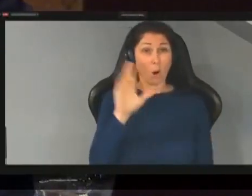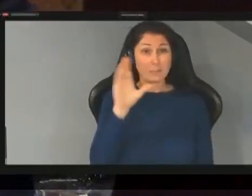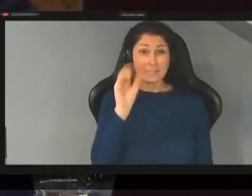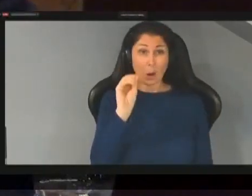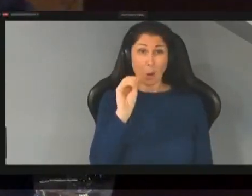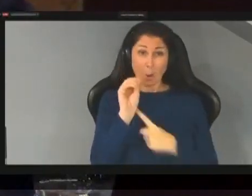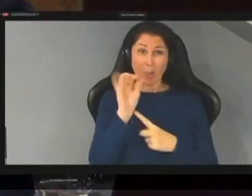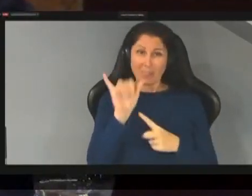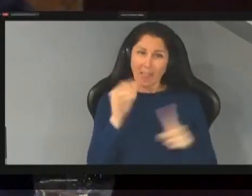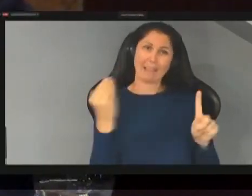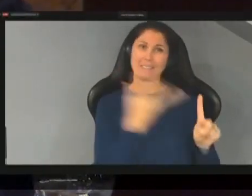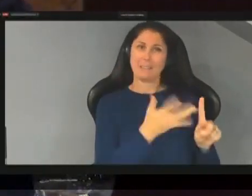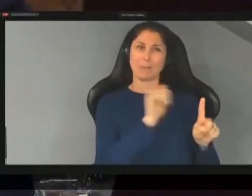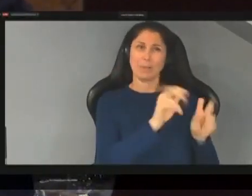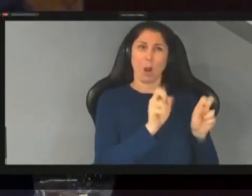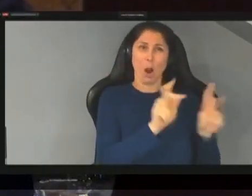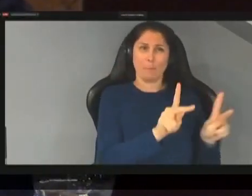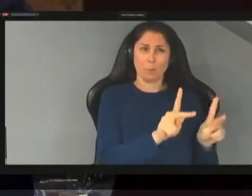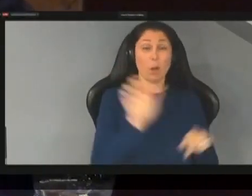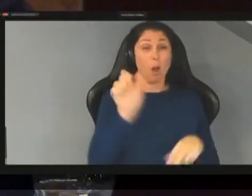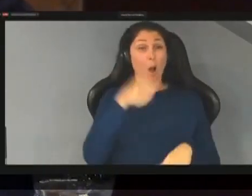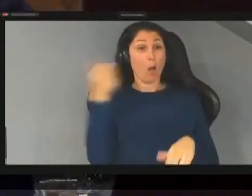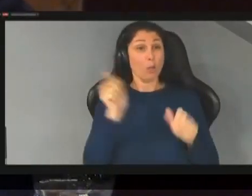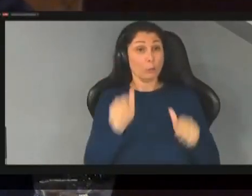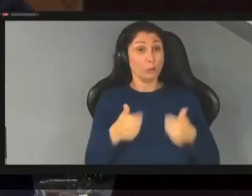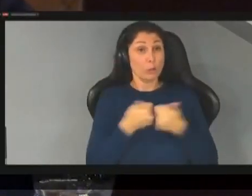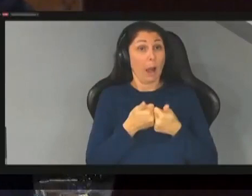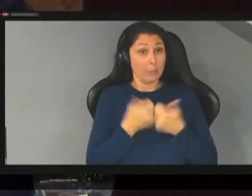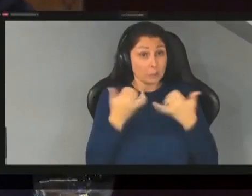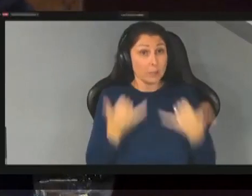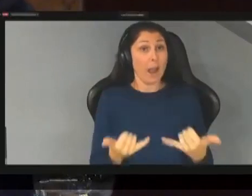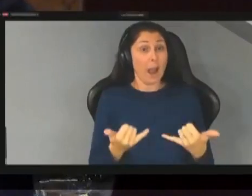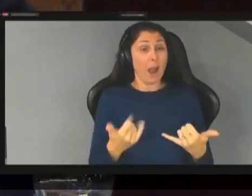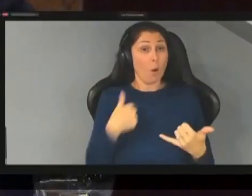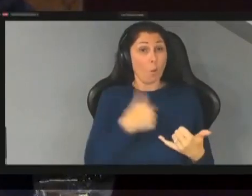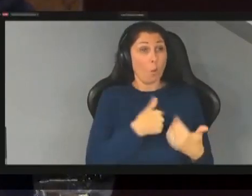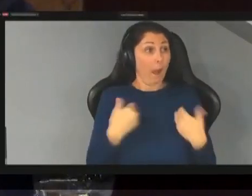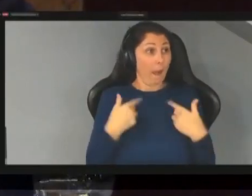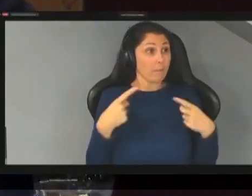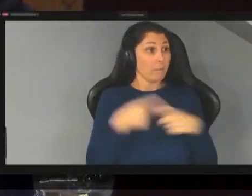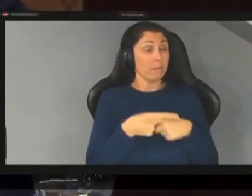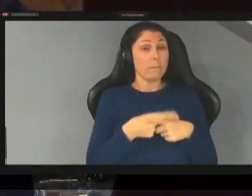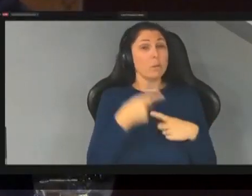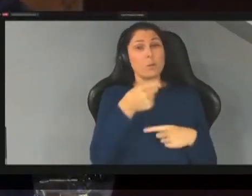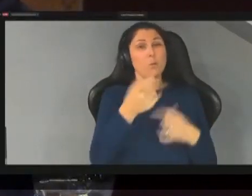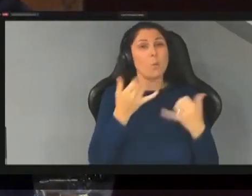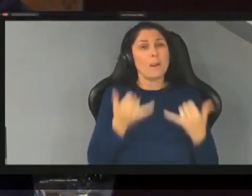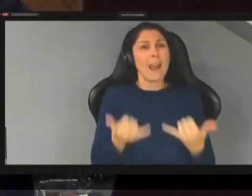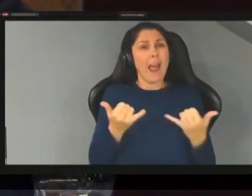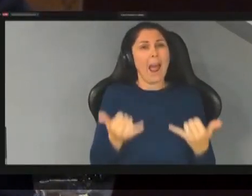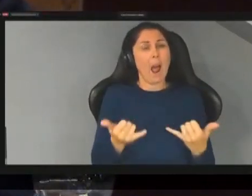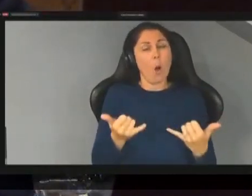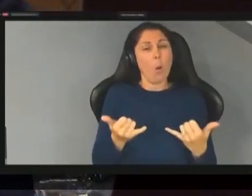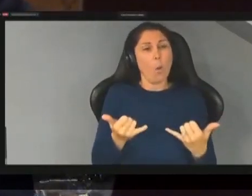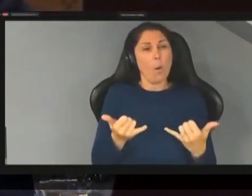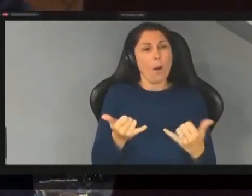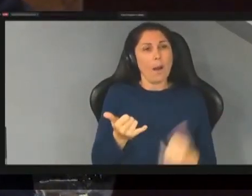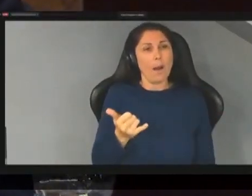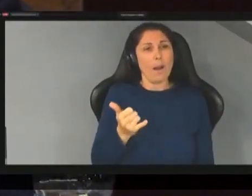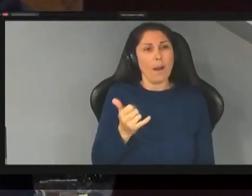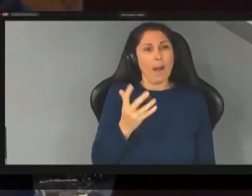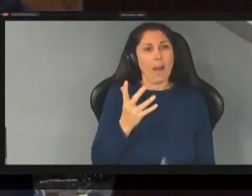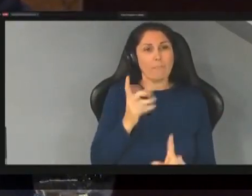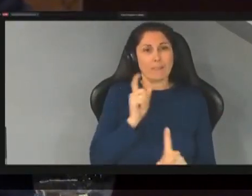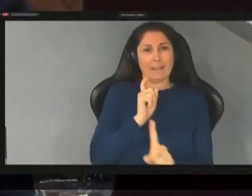opportunity. The other challenge that we now have faced before us is you've now given a body